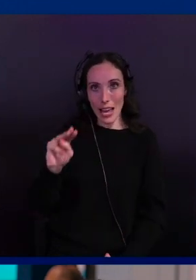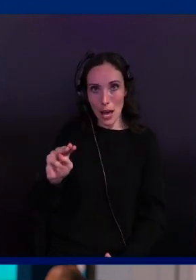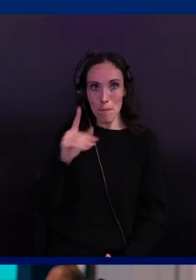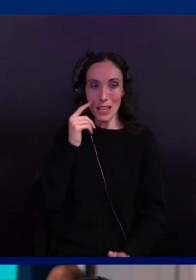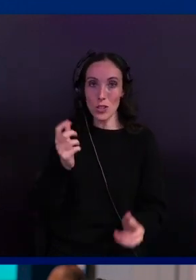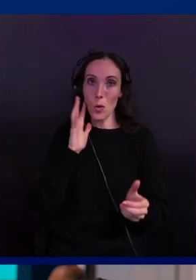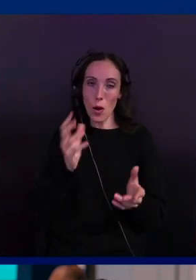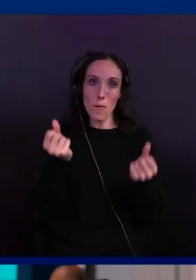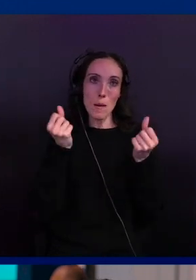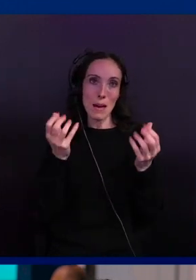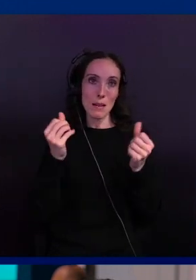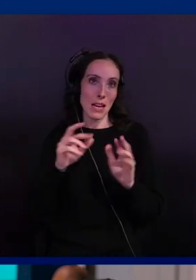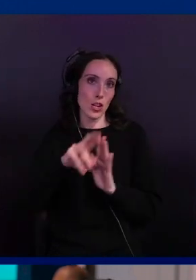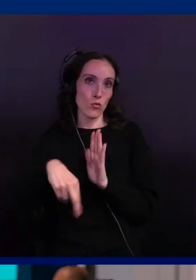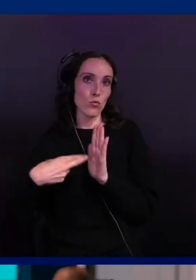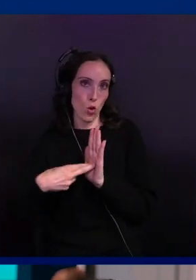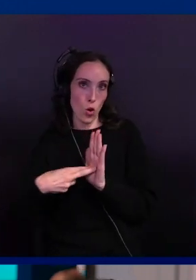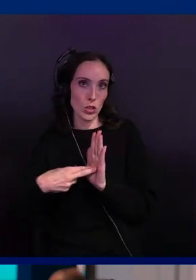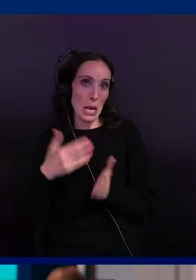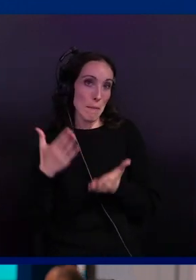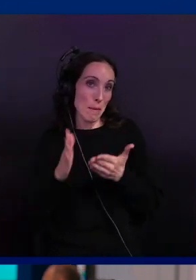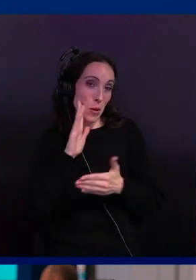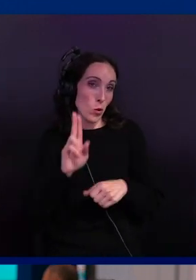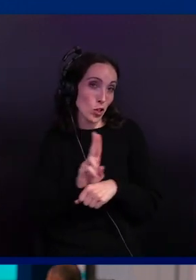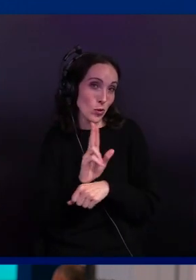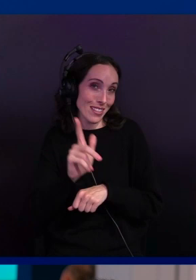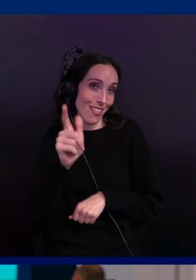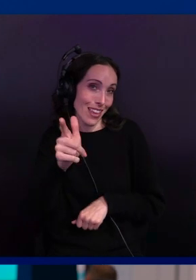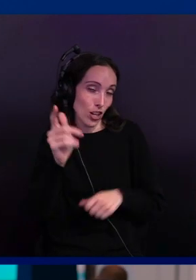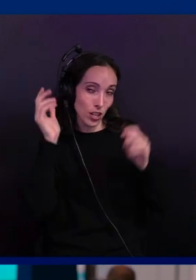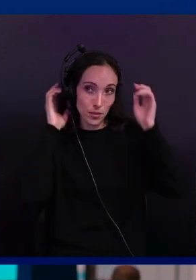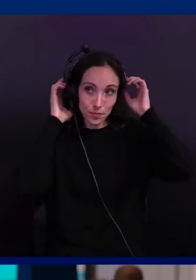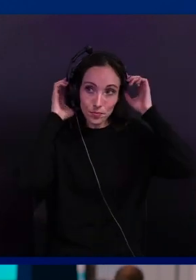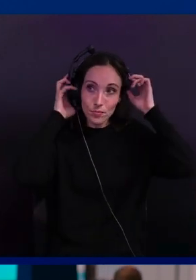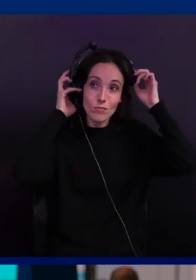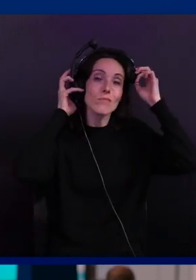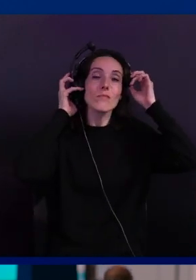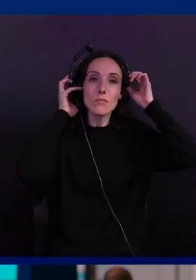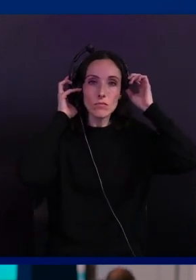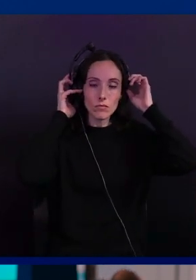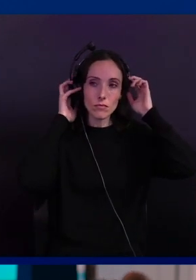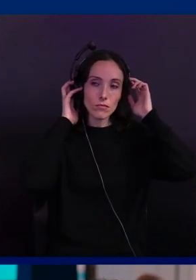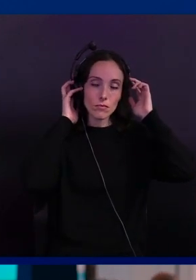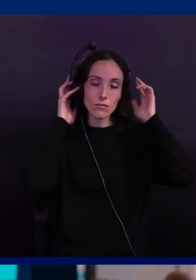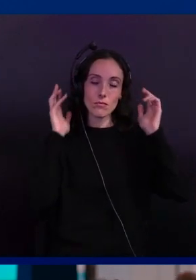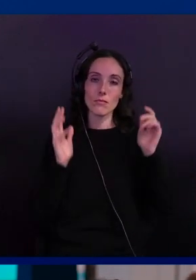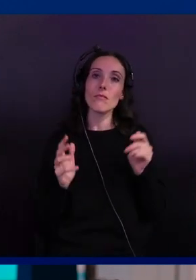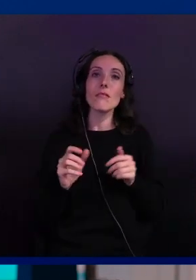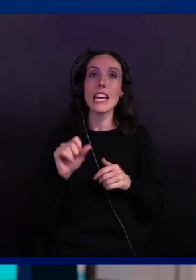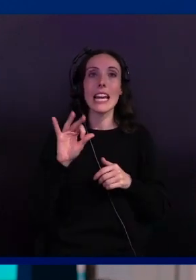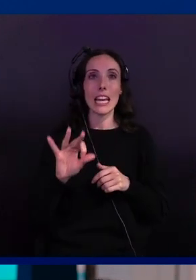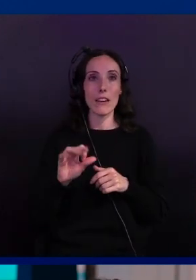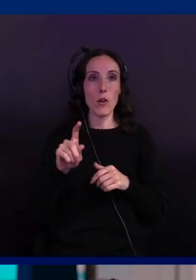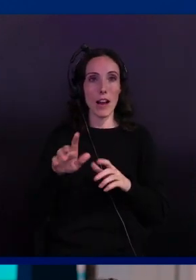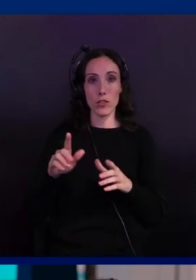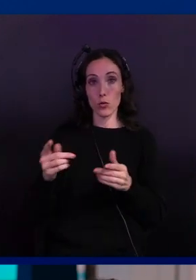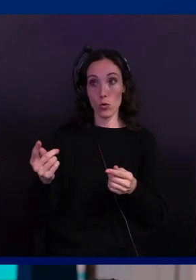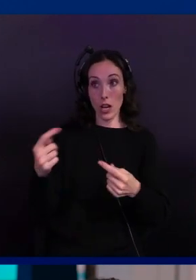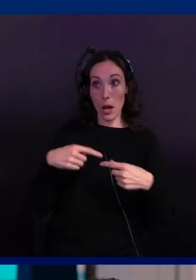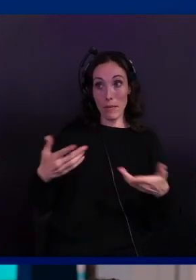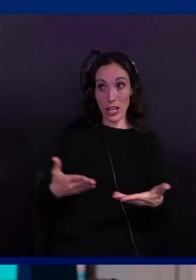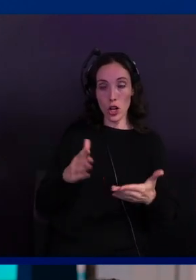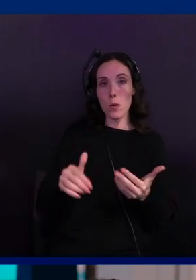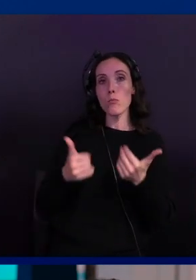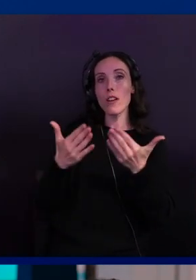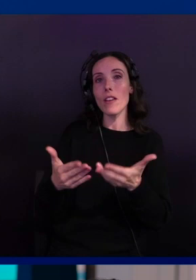because we might be using this later on. If you come here, then we have to give the location of our